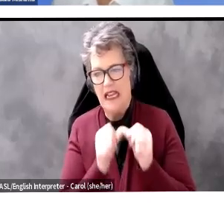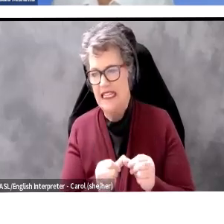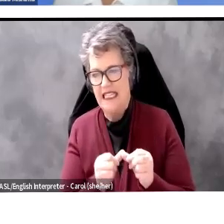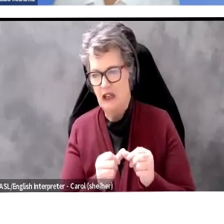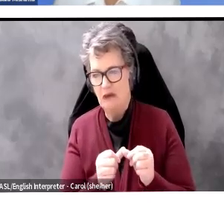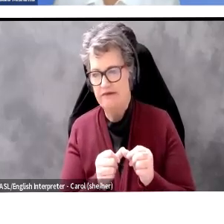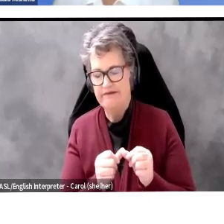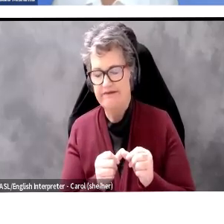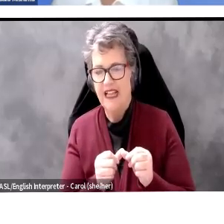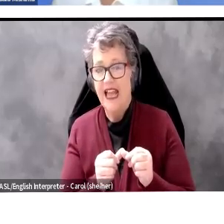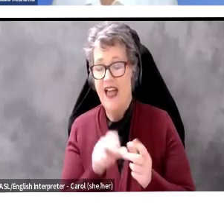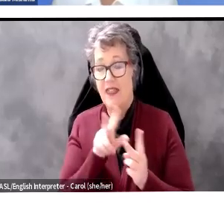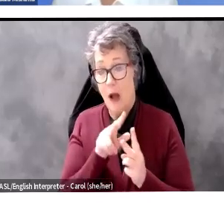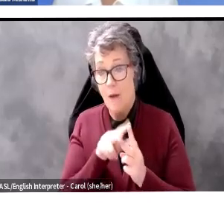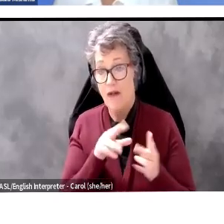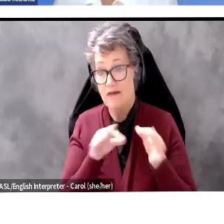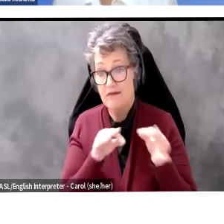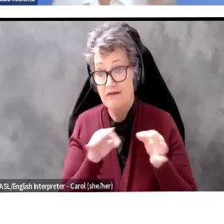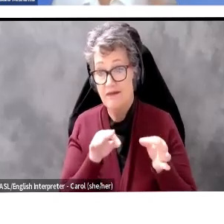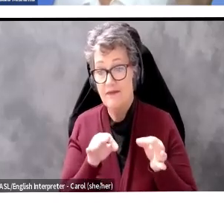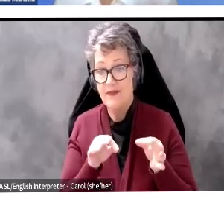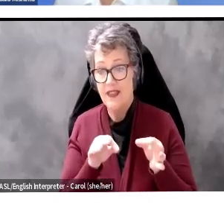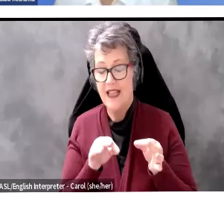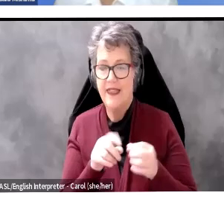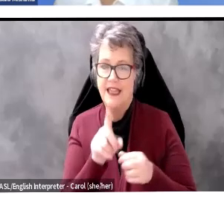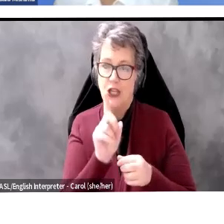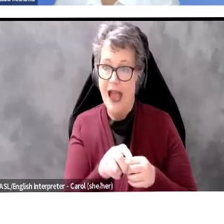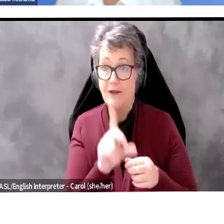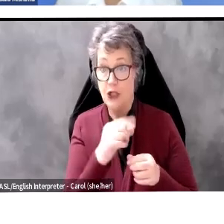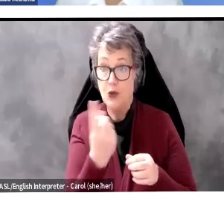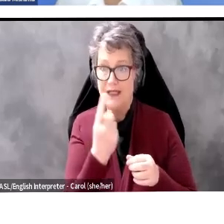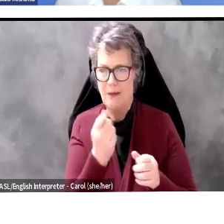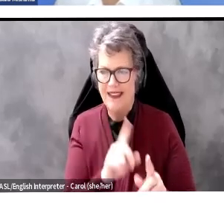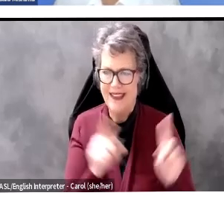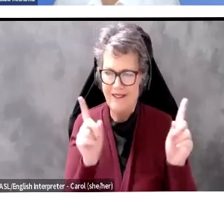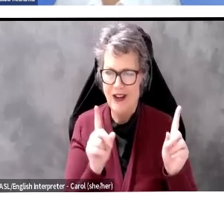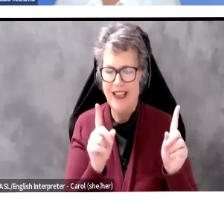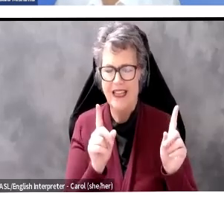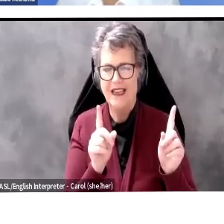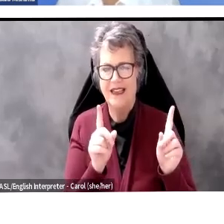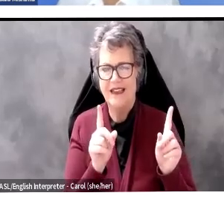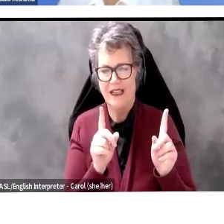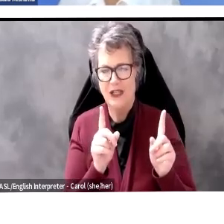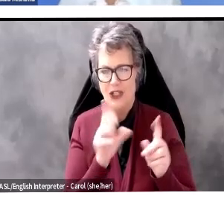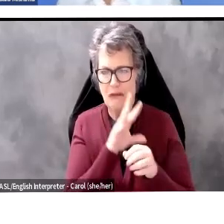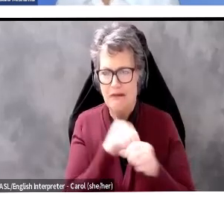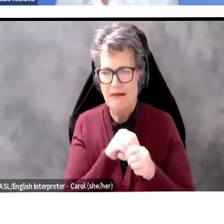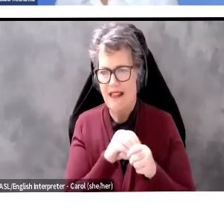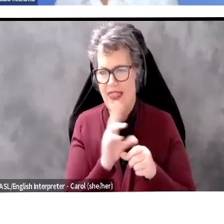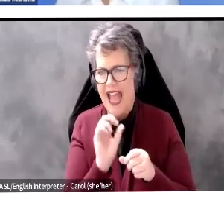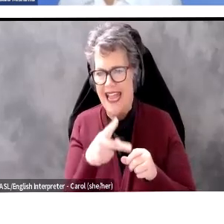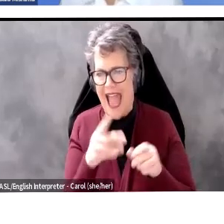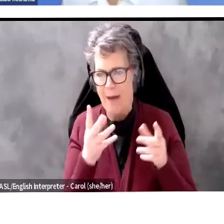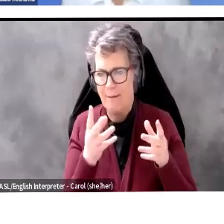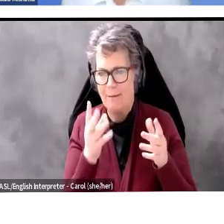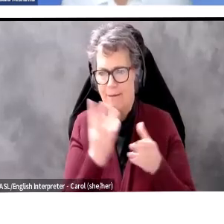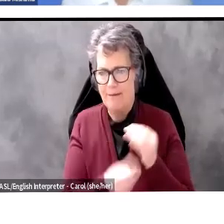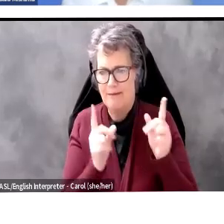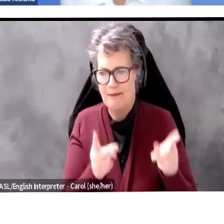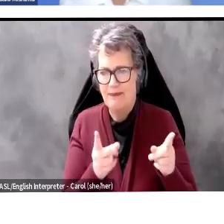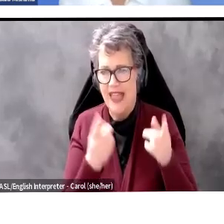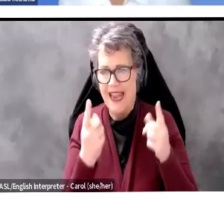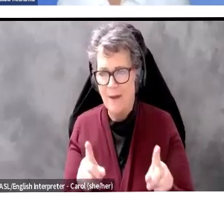The couple that she talked about was the fact that you have to do something kind of different in order to account for that gap that occurs